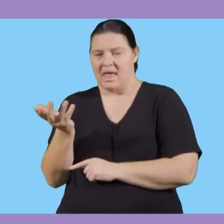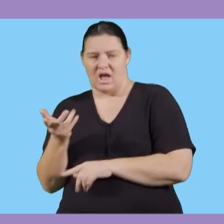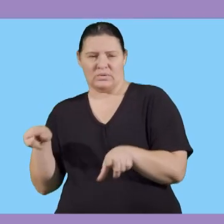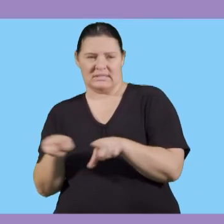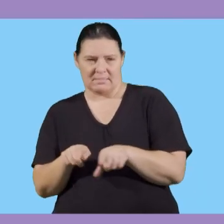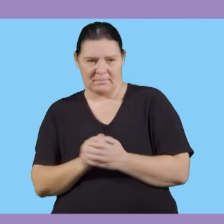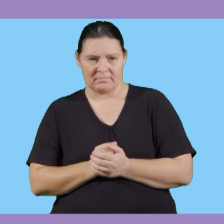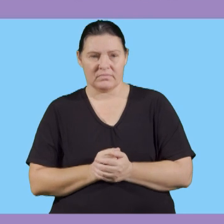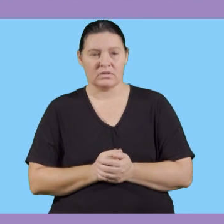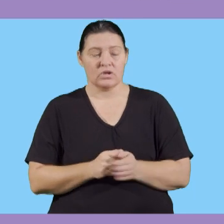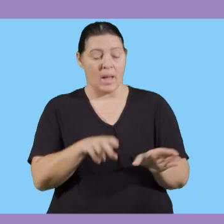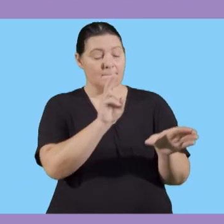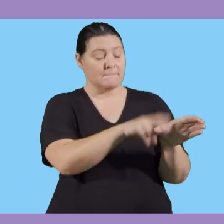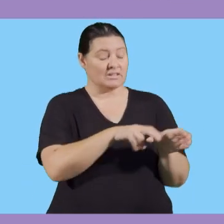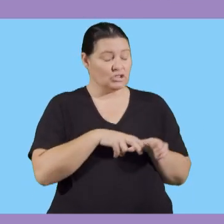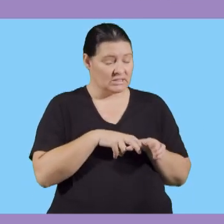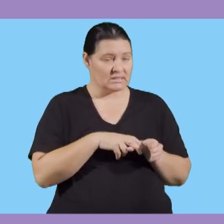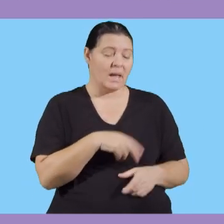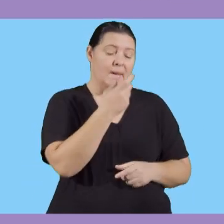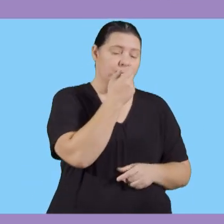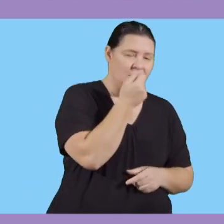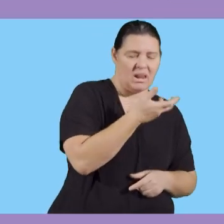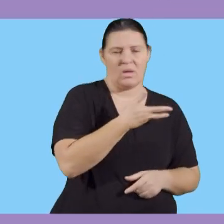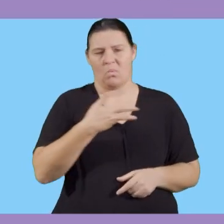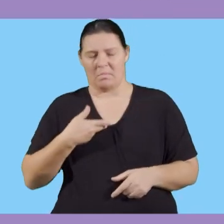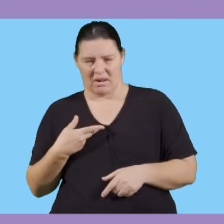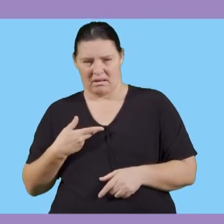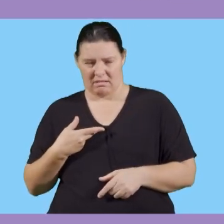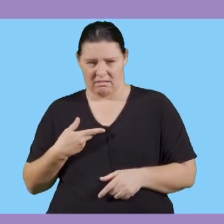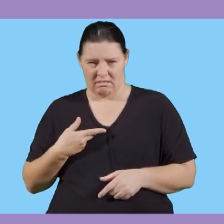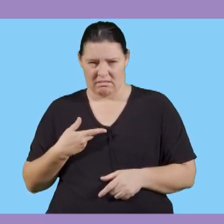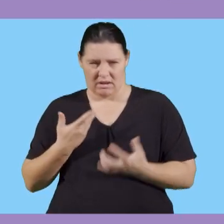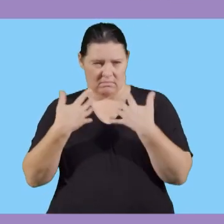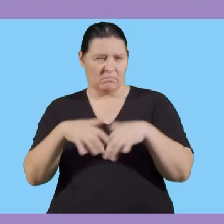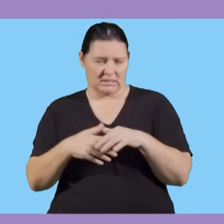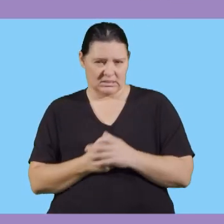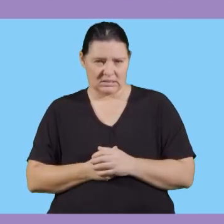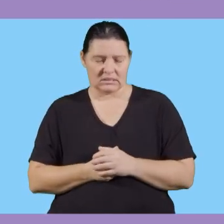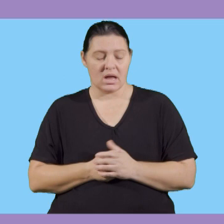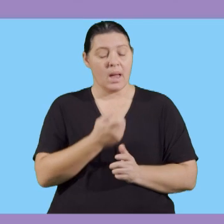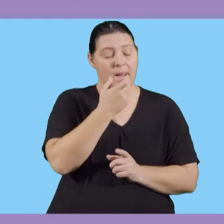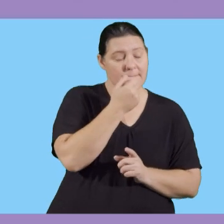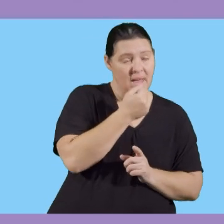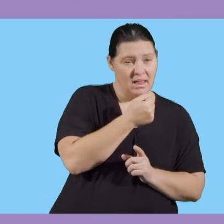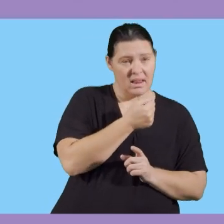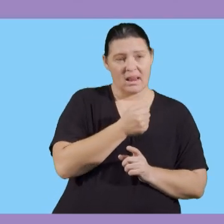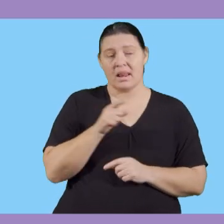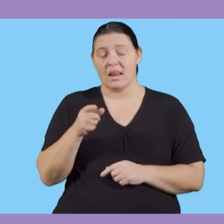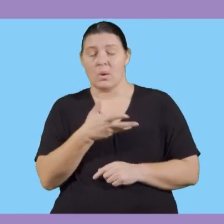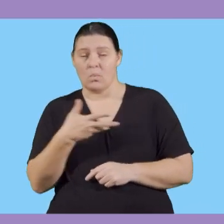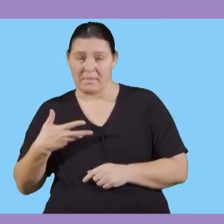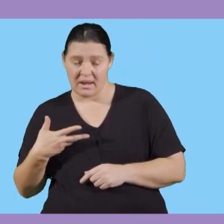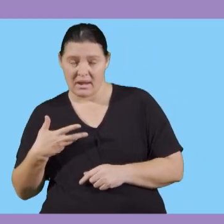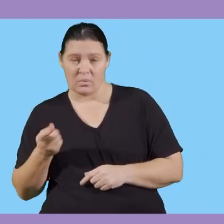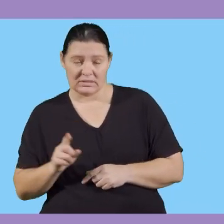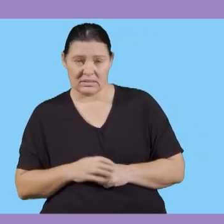hosts. Now the passengers are males and females, right? The ratio of males is to